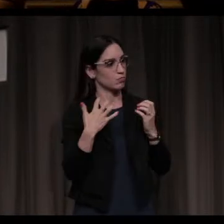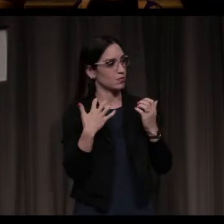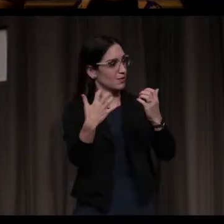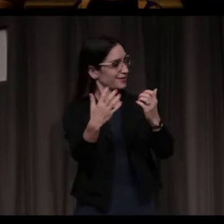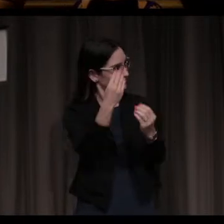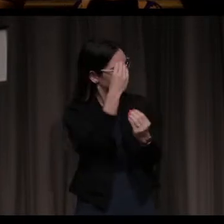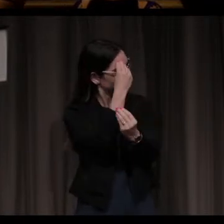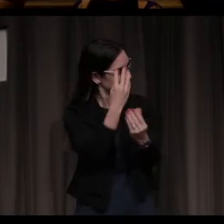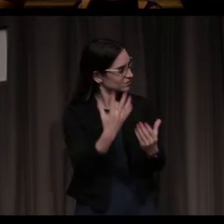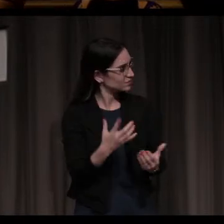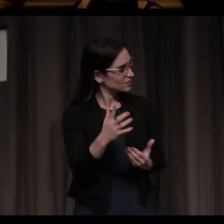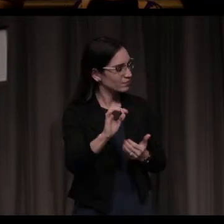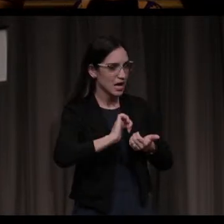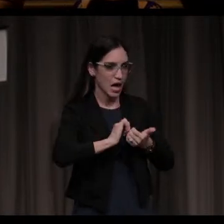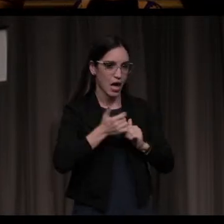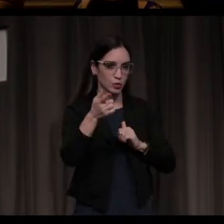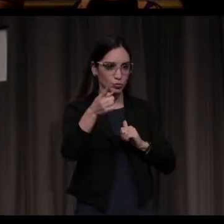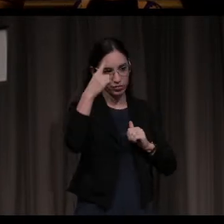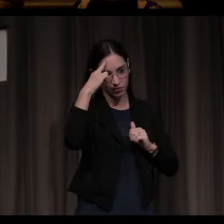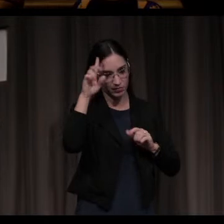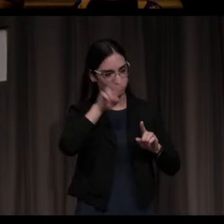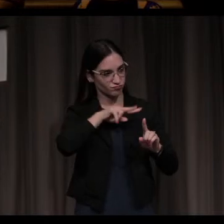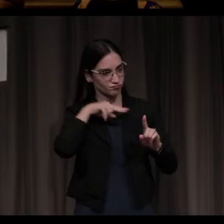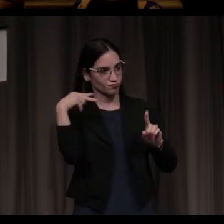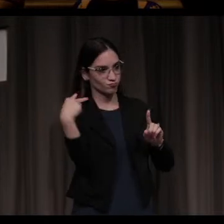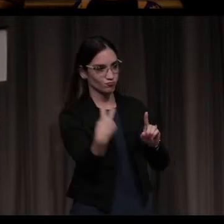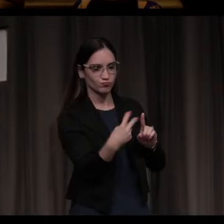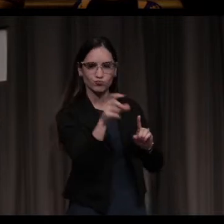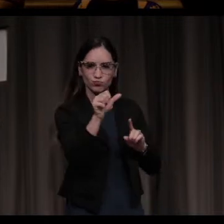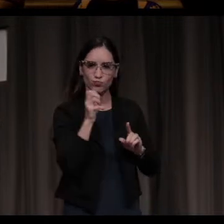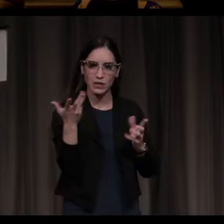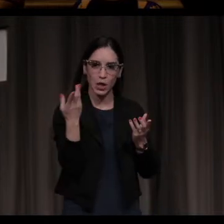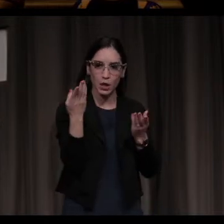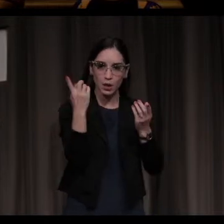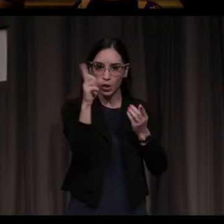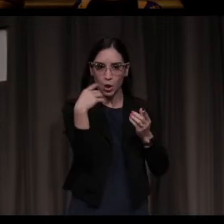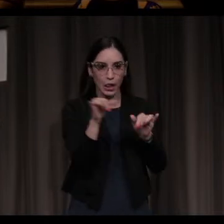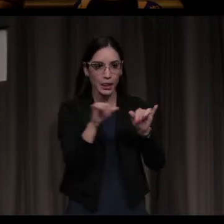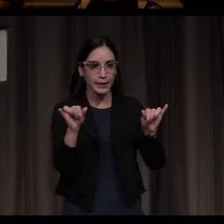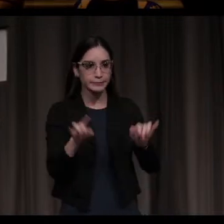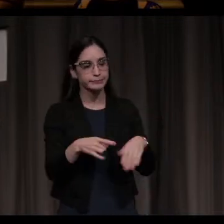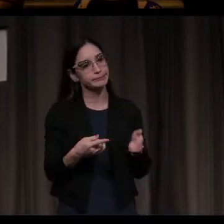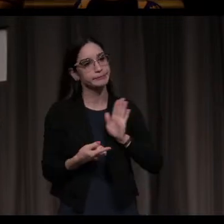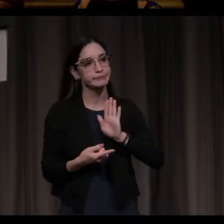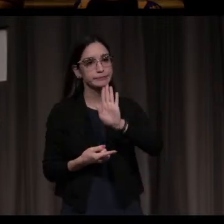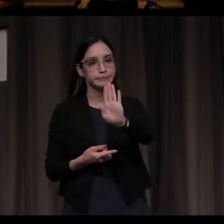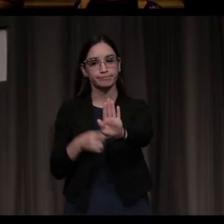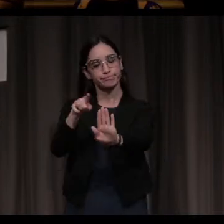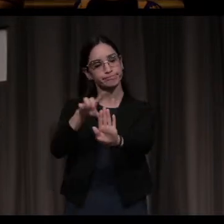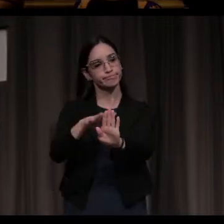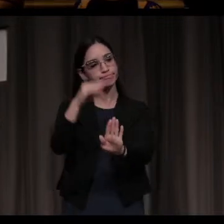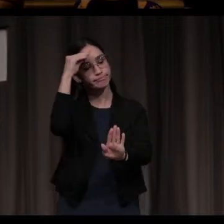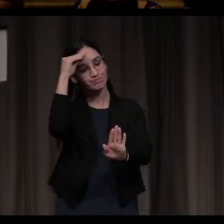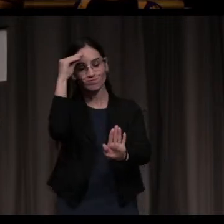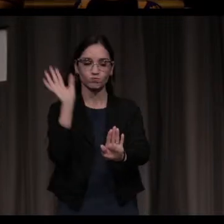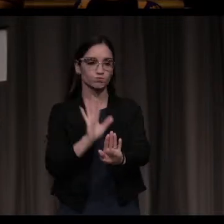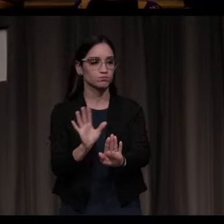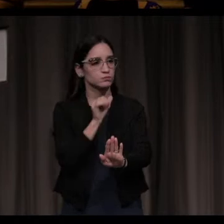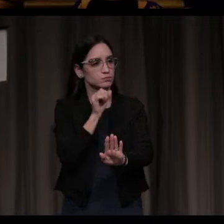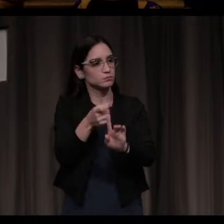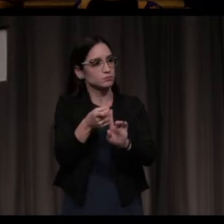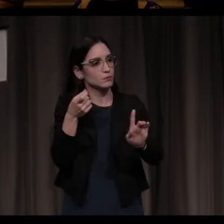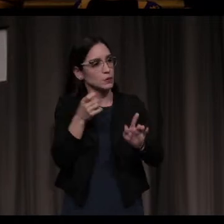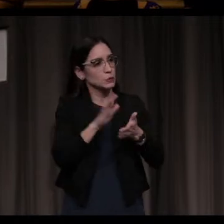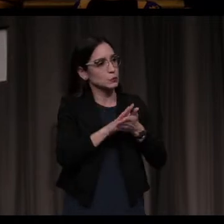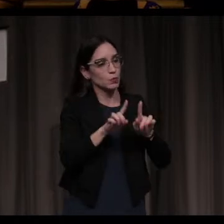to consider, right, outside of what is given to us in textbooks to learn, like Felipe learned in school. I